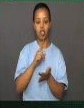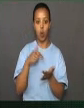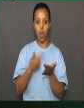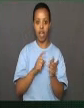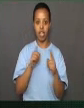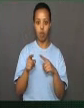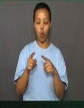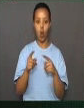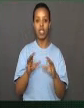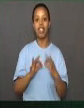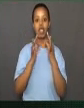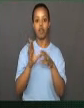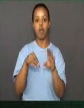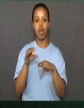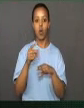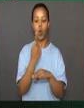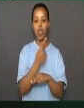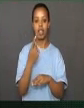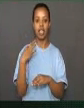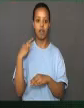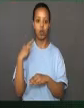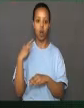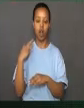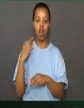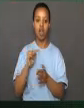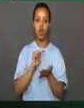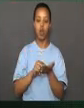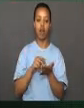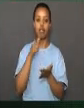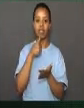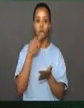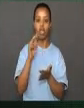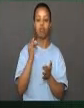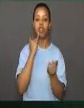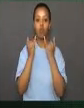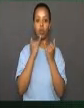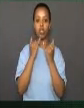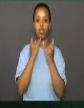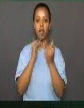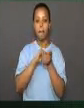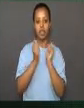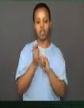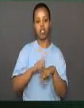transfers individual amino acids during translation.